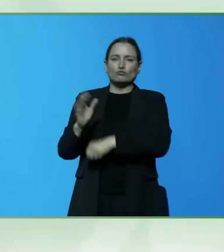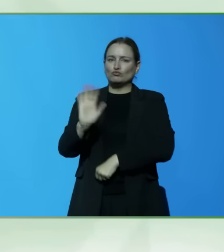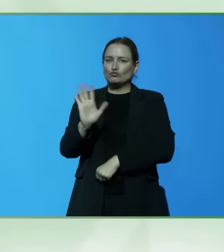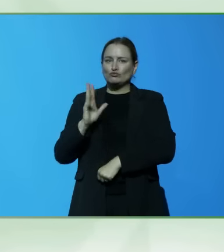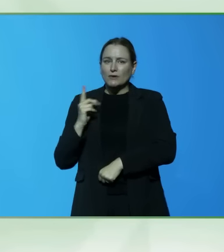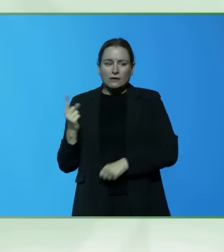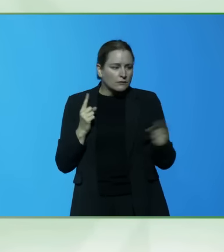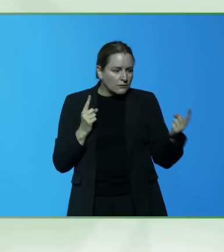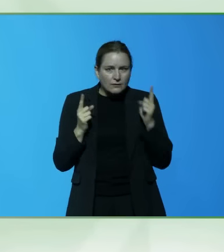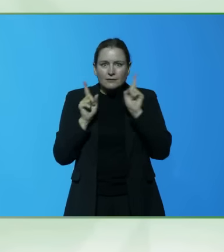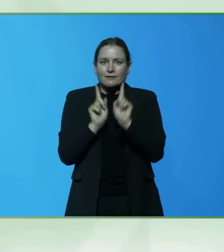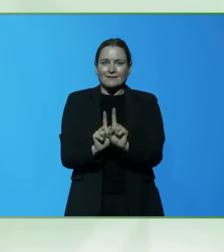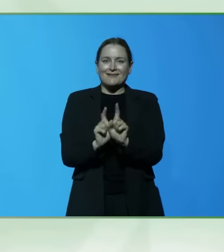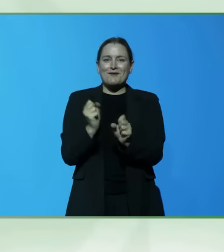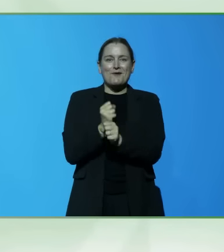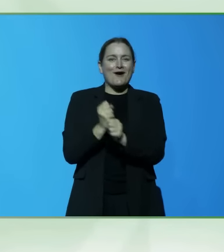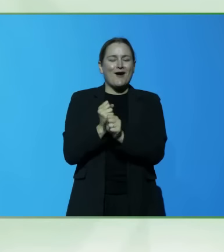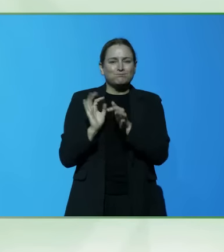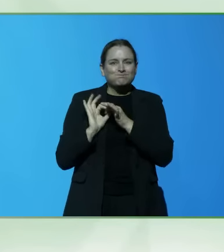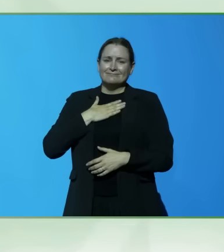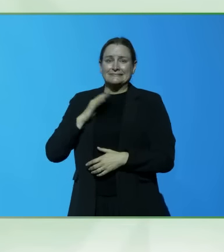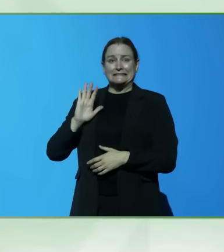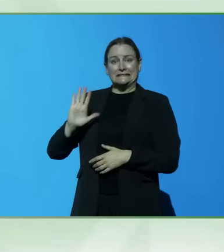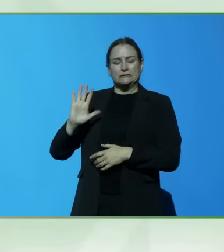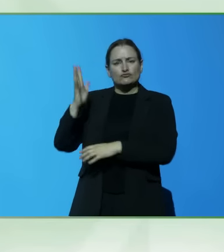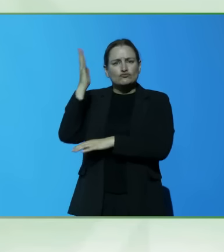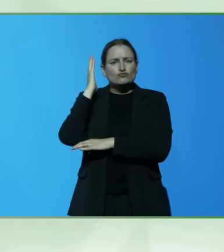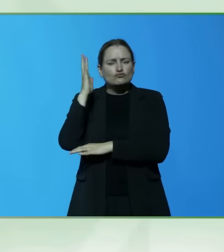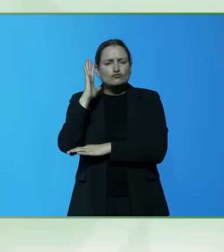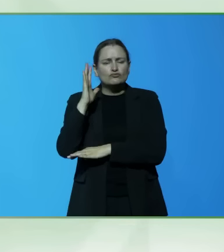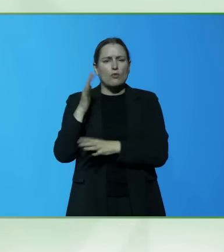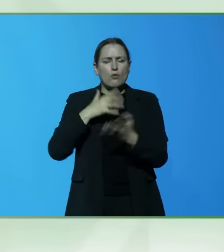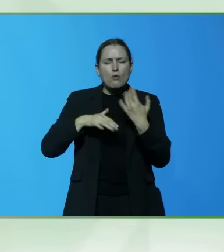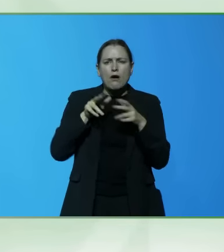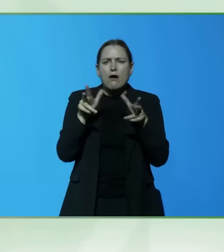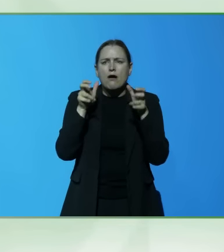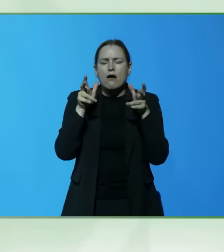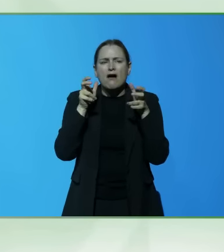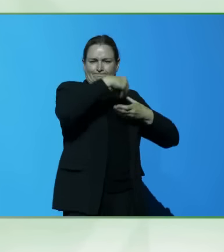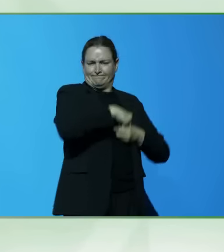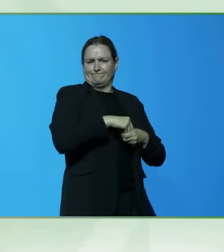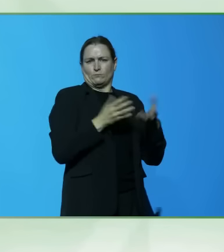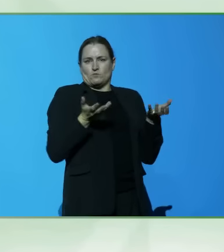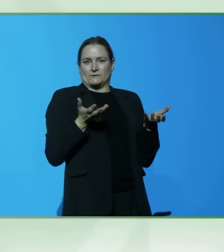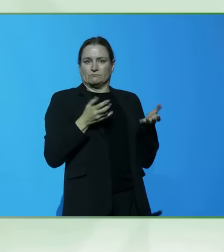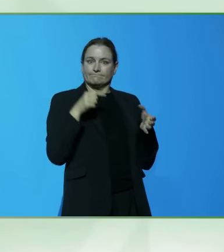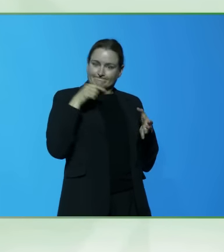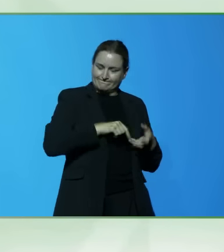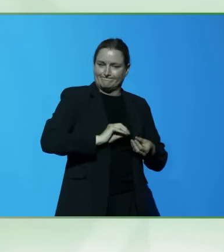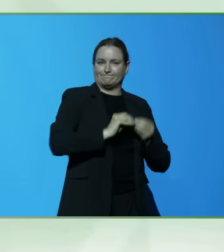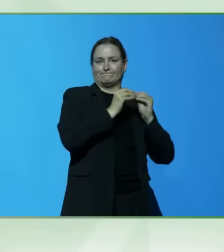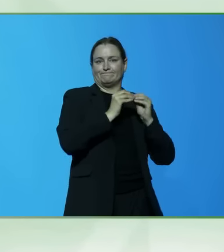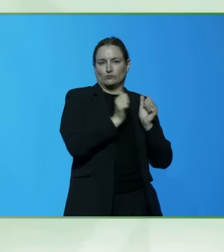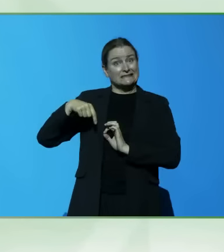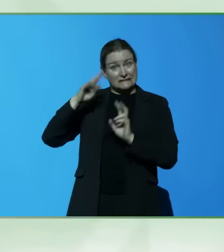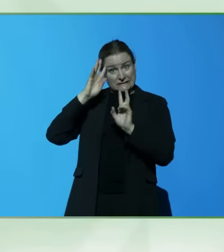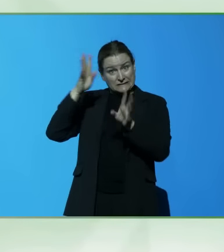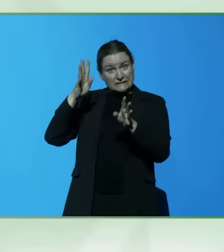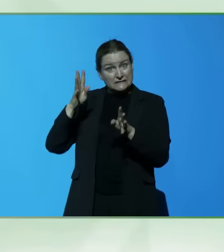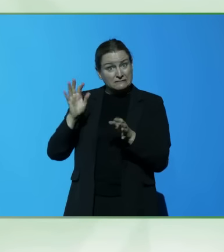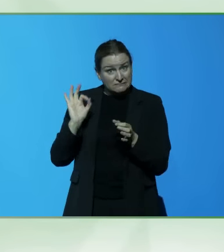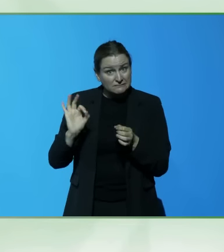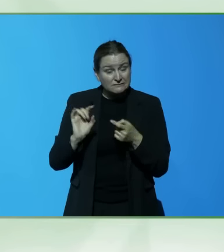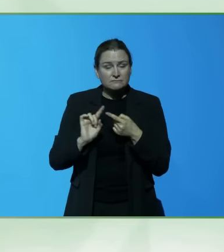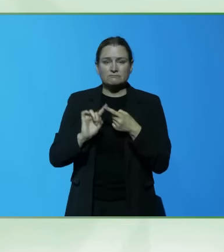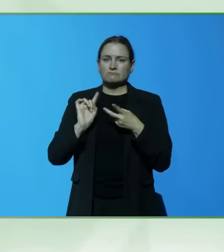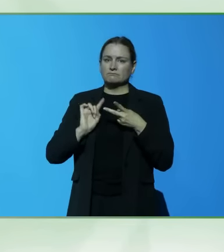show to Sinead Burke, finding the inherent power of accessibility. 100 experts review